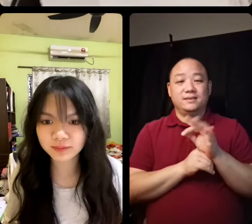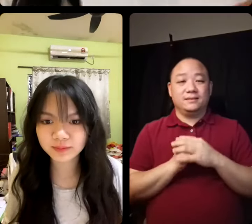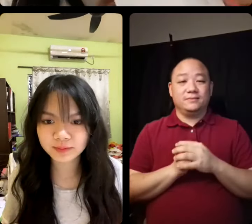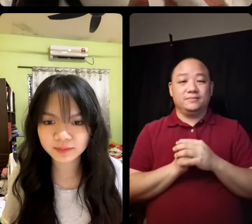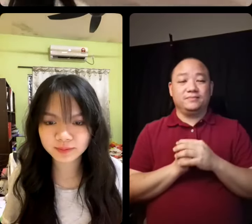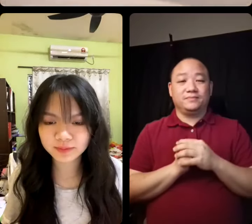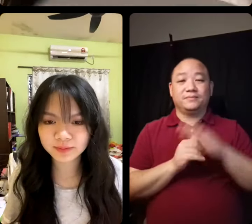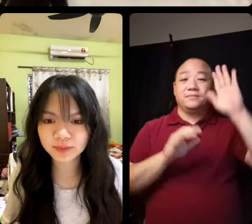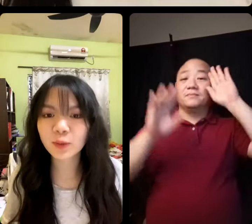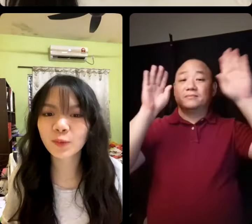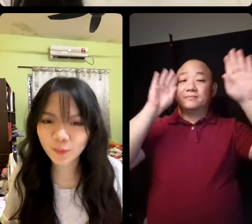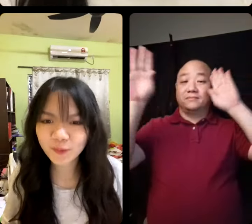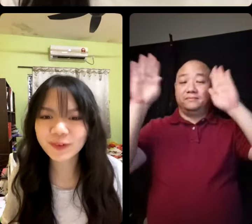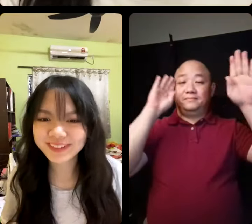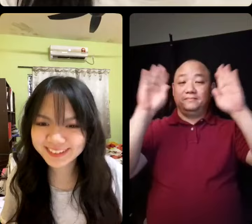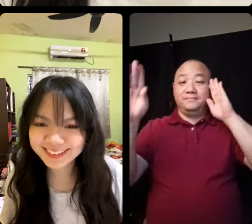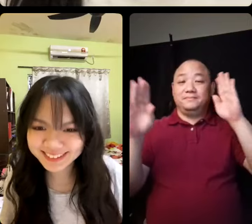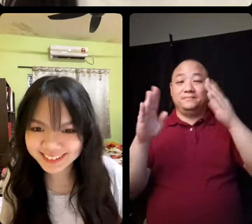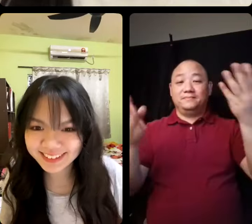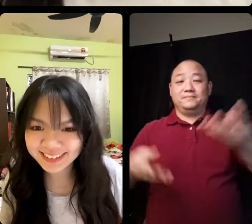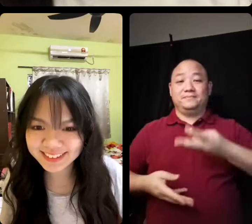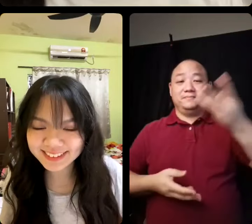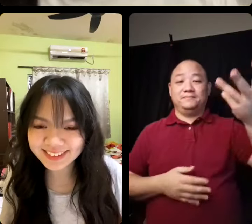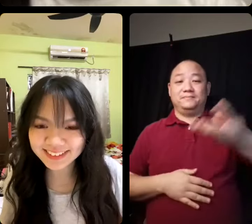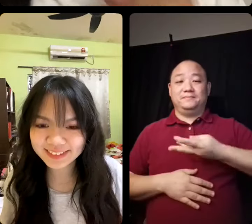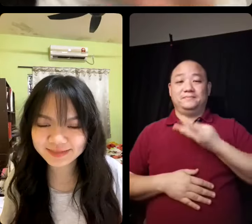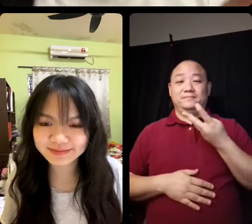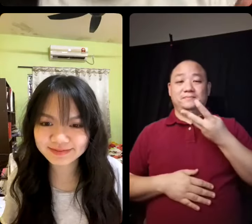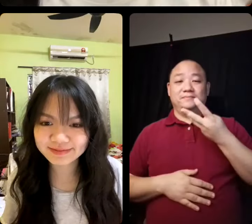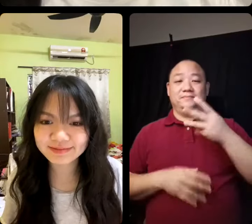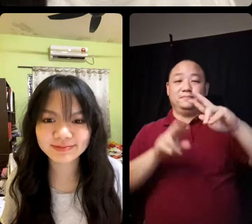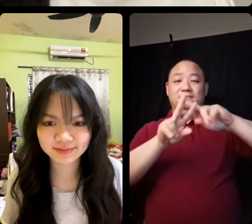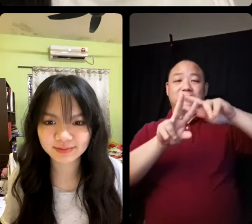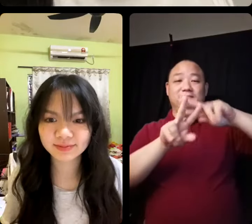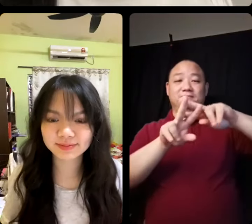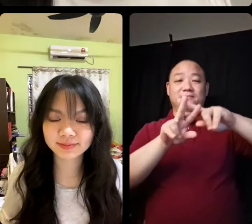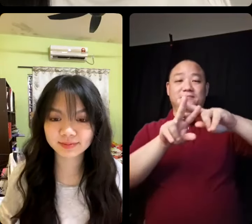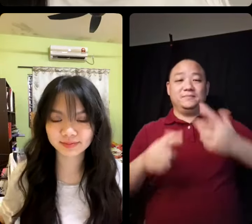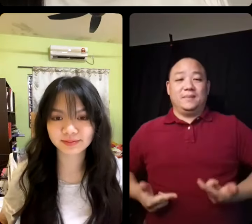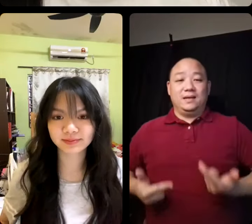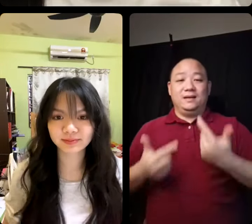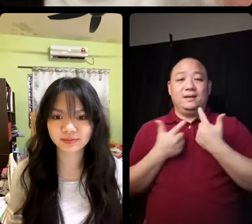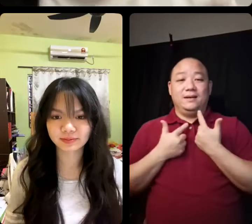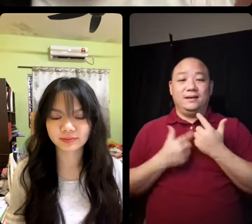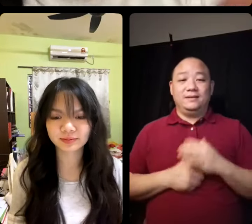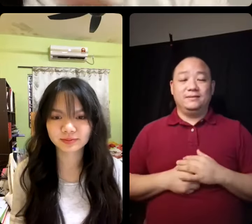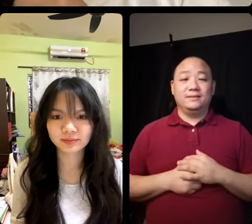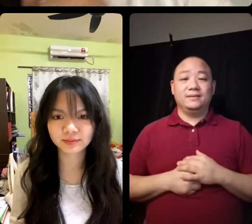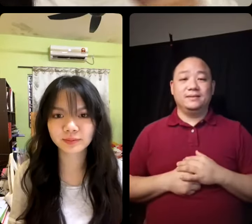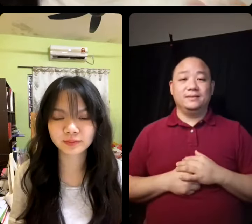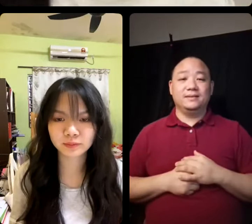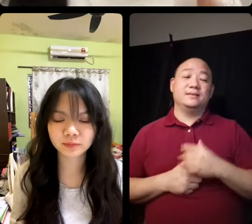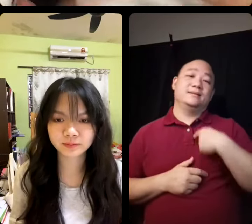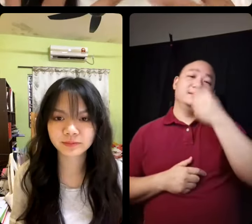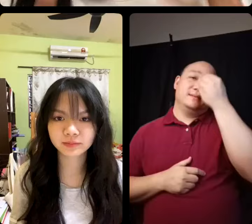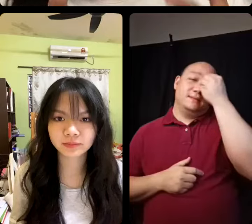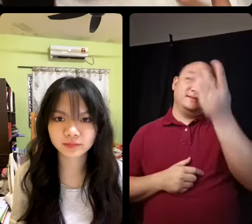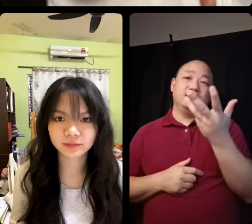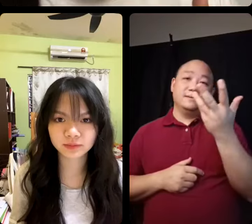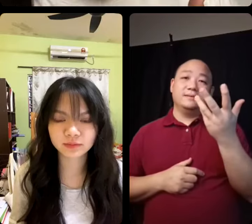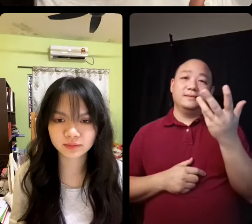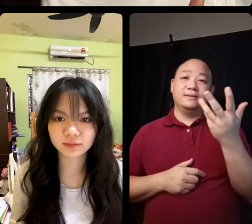Duana. All right, so yep. I guess so. Everyone here, as what I said, right? Time passes differently according to